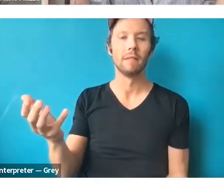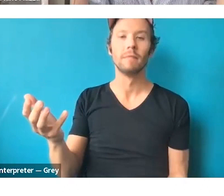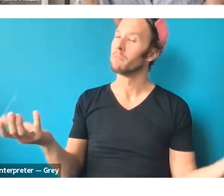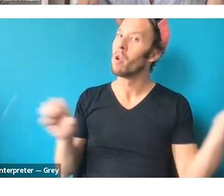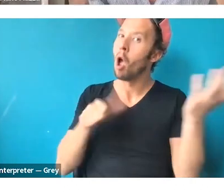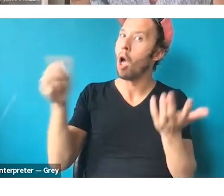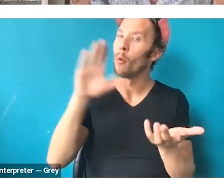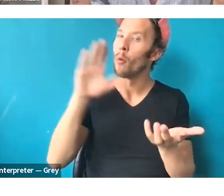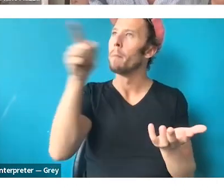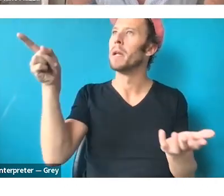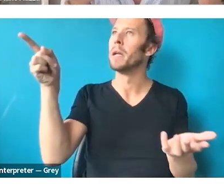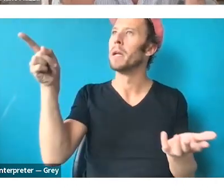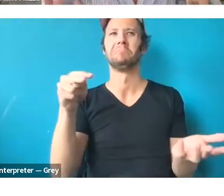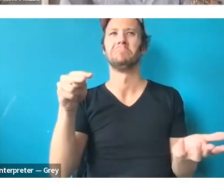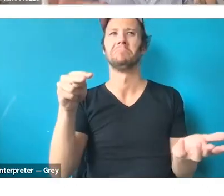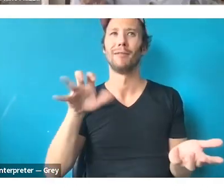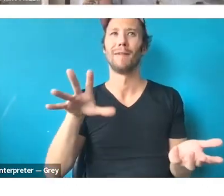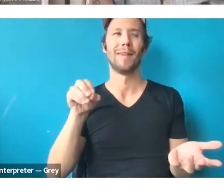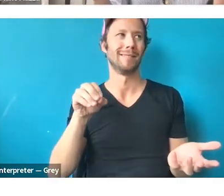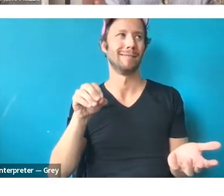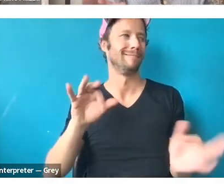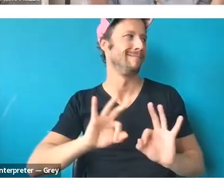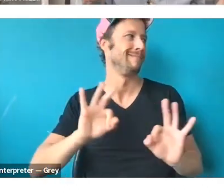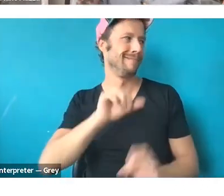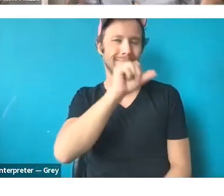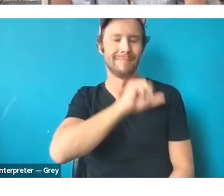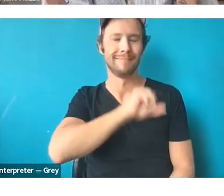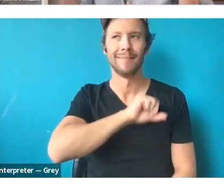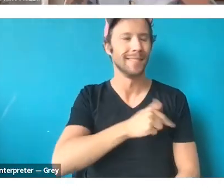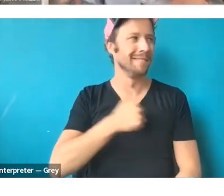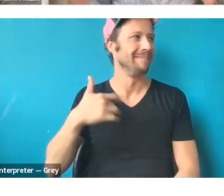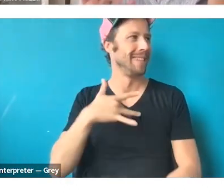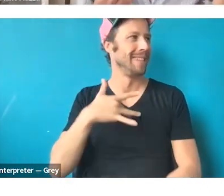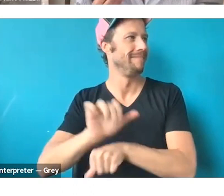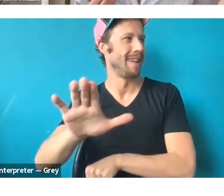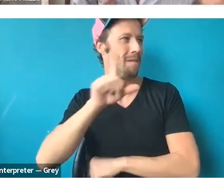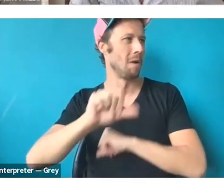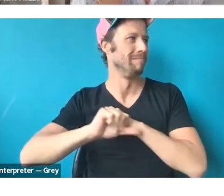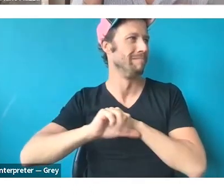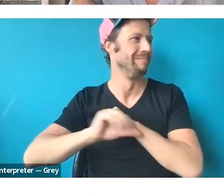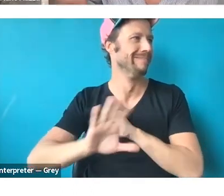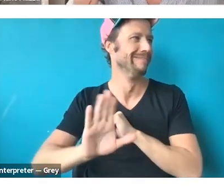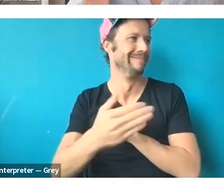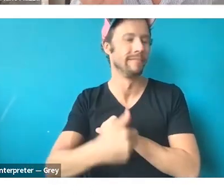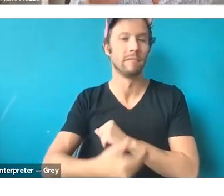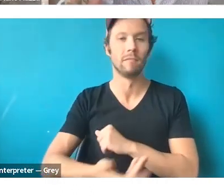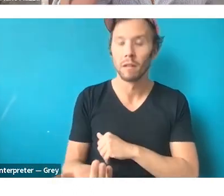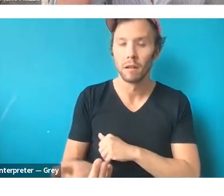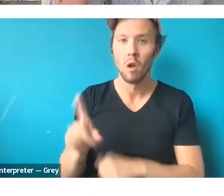that's nothing. That's a marketing campaign, right? So when we think about scaling, what does that actually mean? Now, I